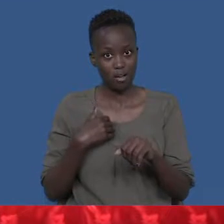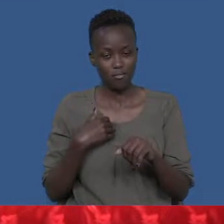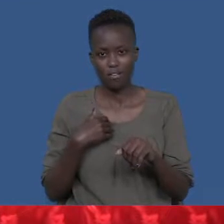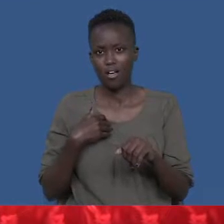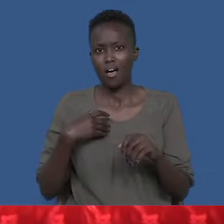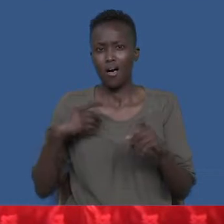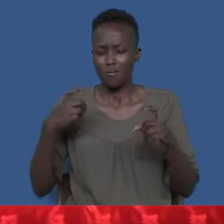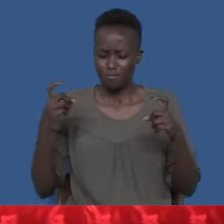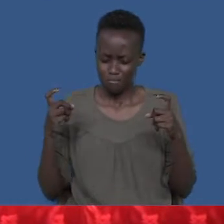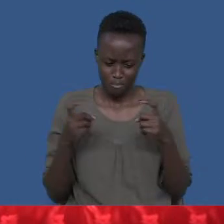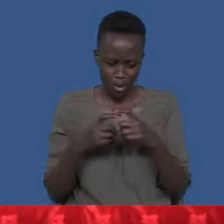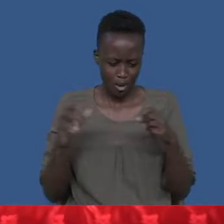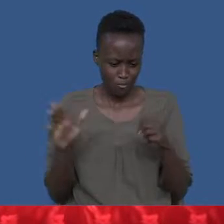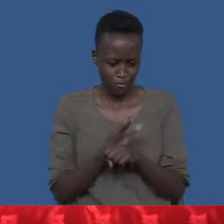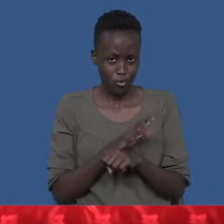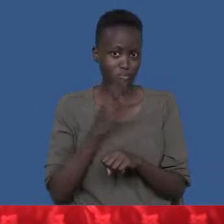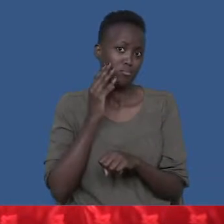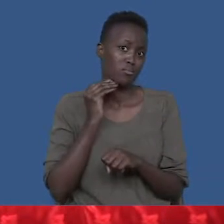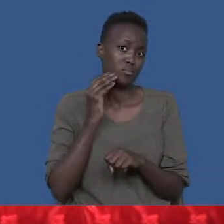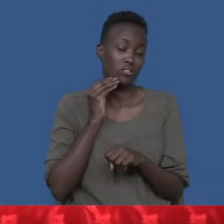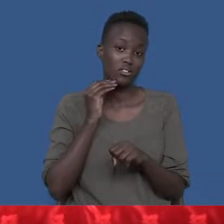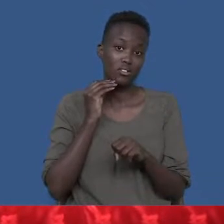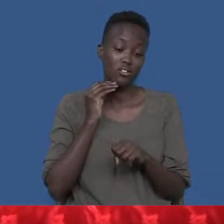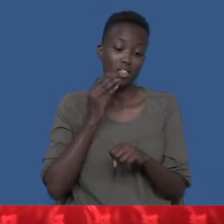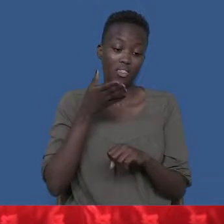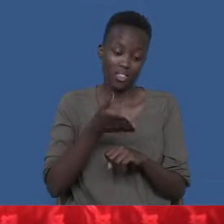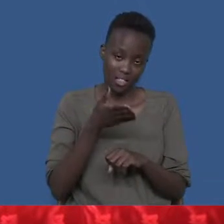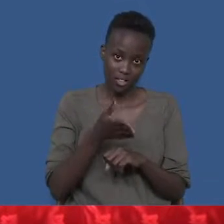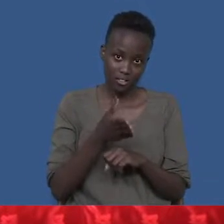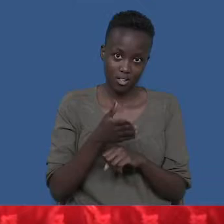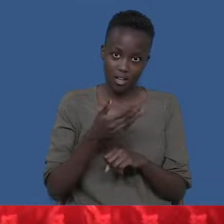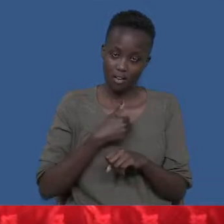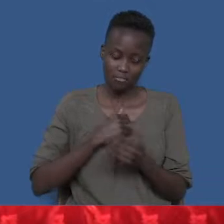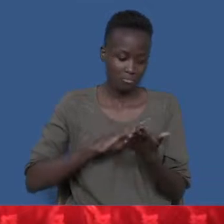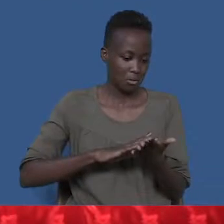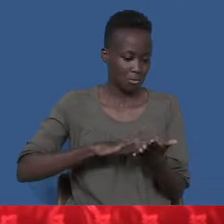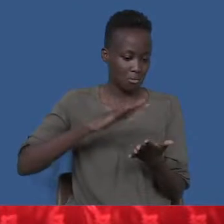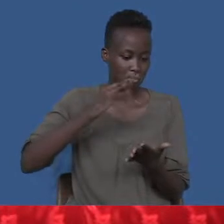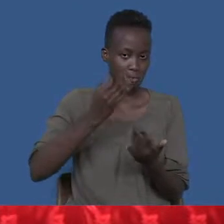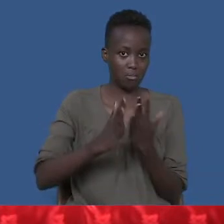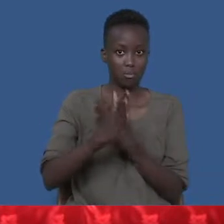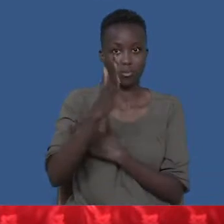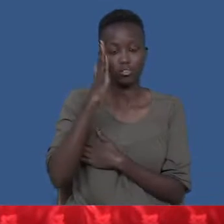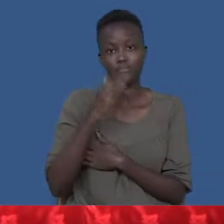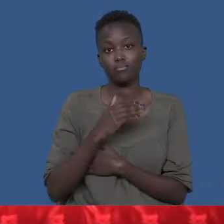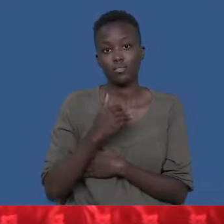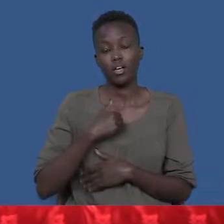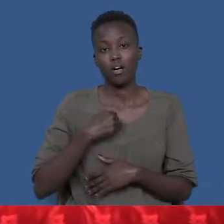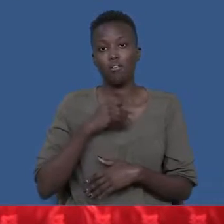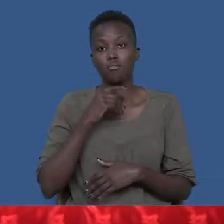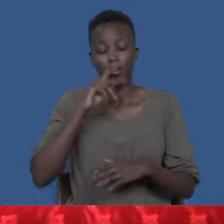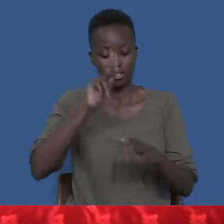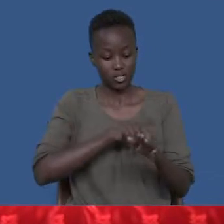very awful experiences lies the glory. The psalmist writing in